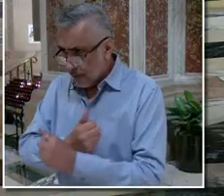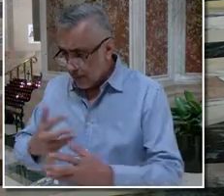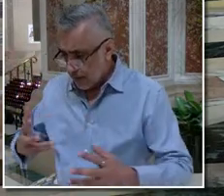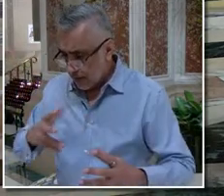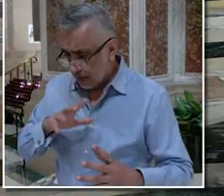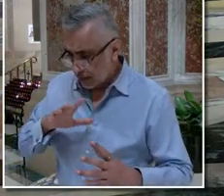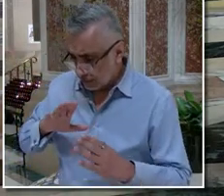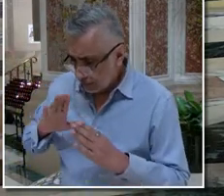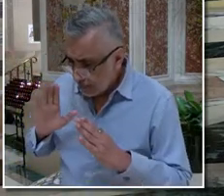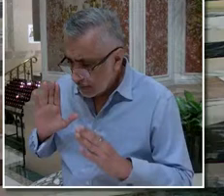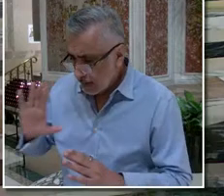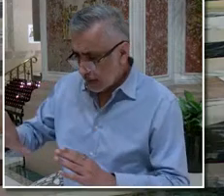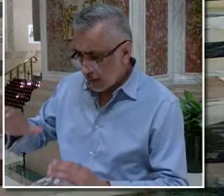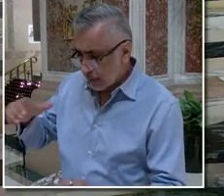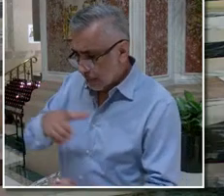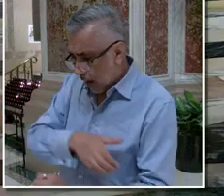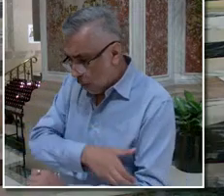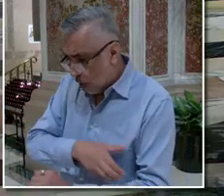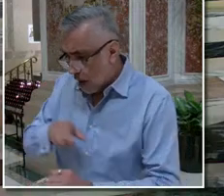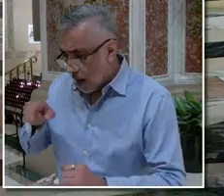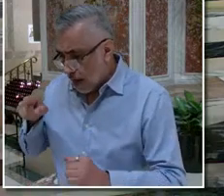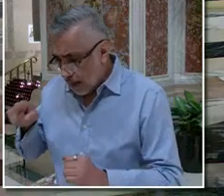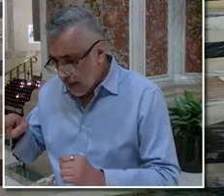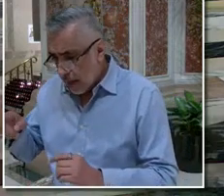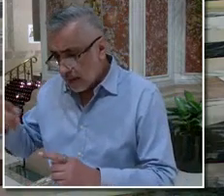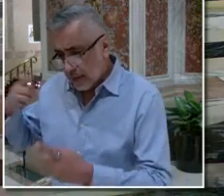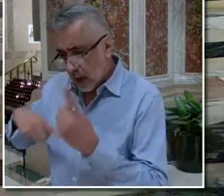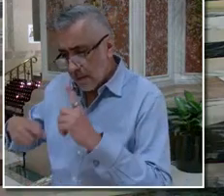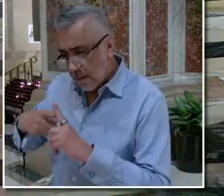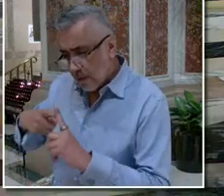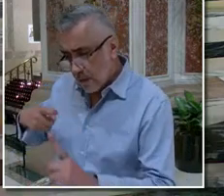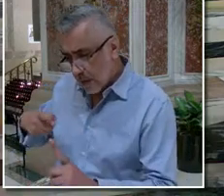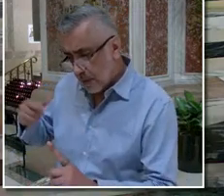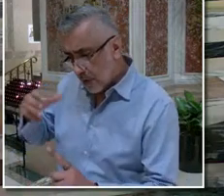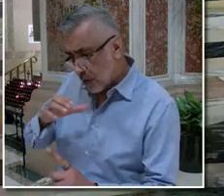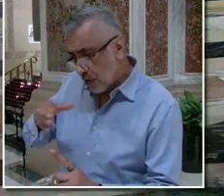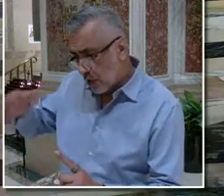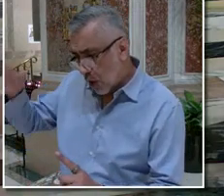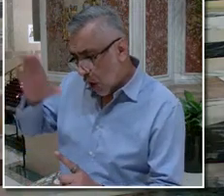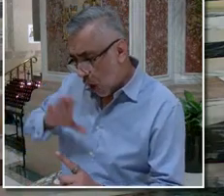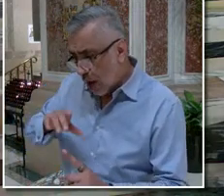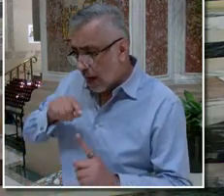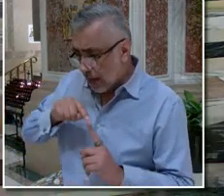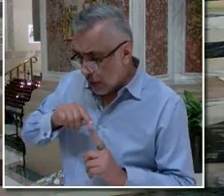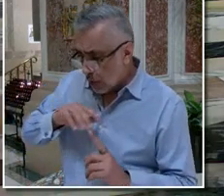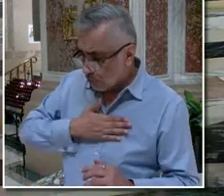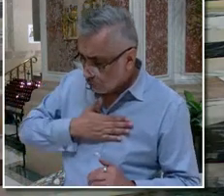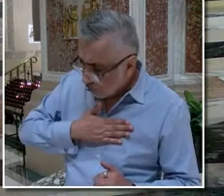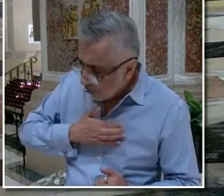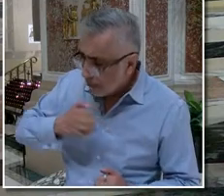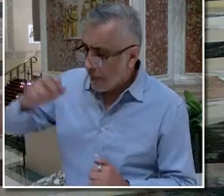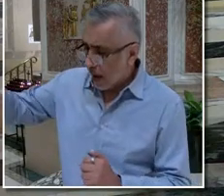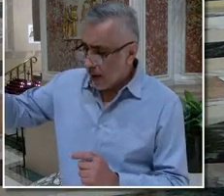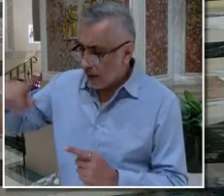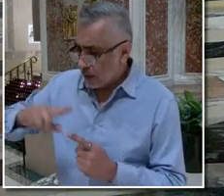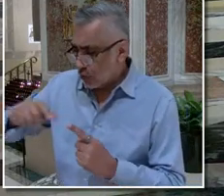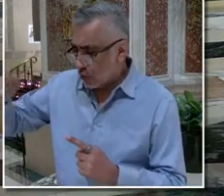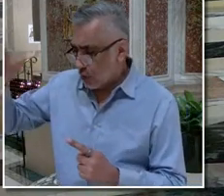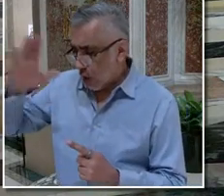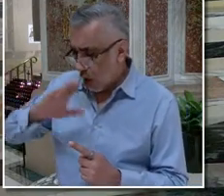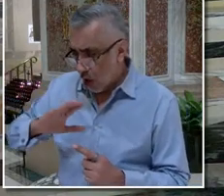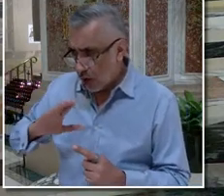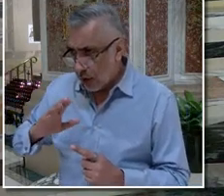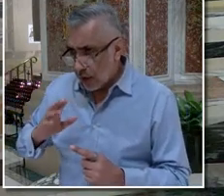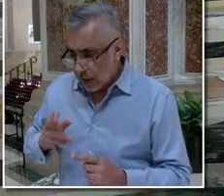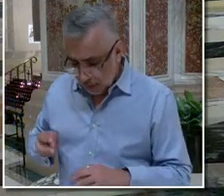power and that he had come from God and was returning to God, he rose